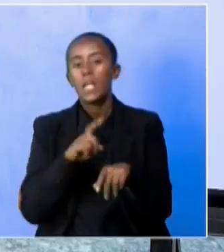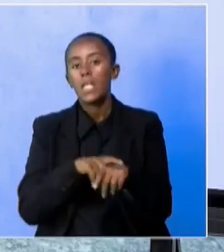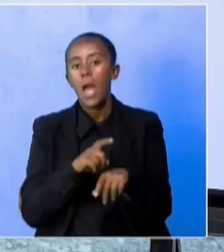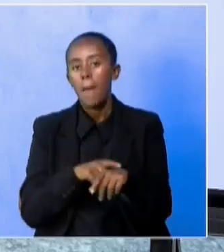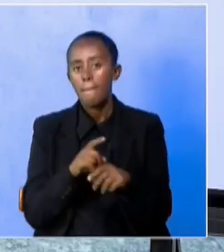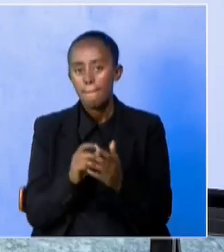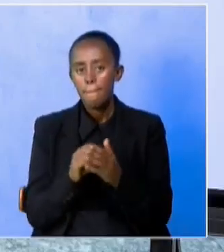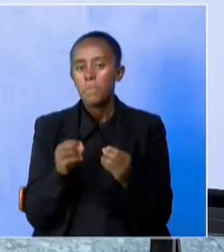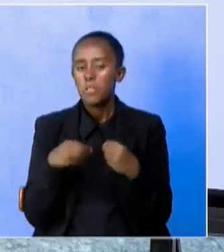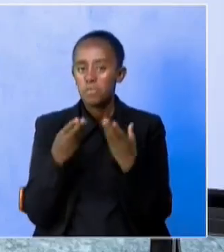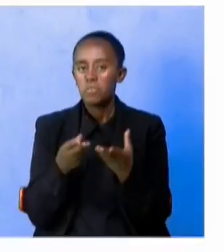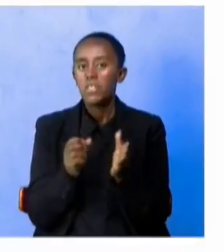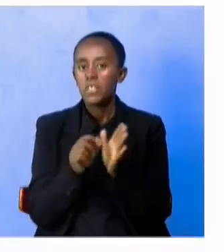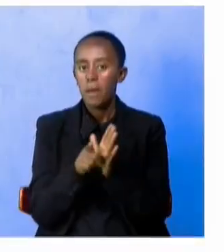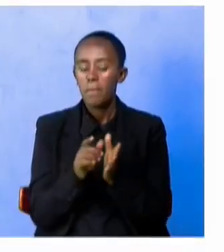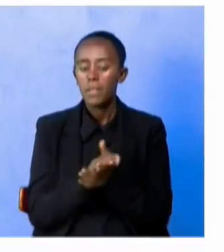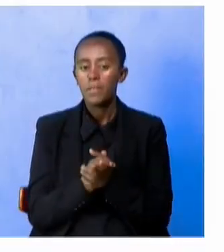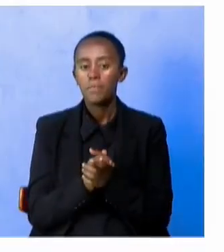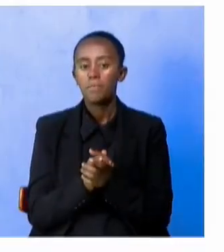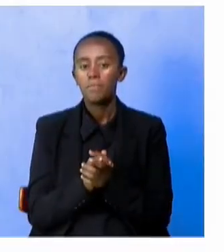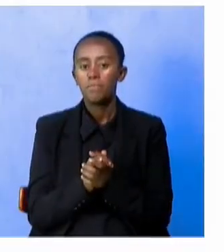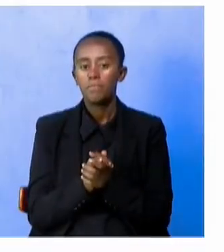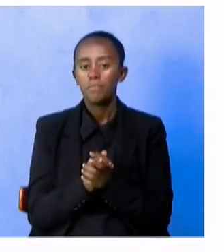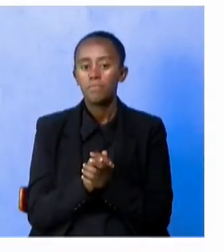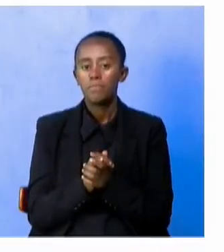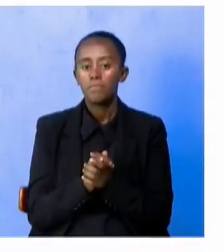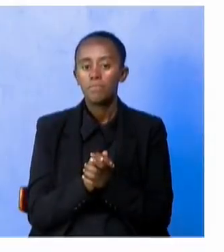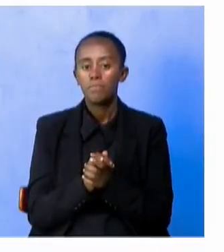example, I have